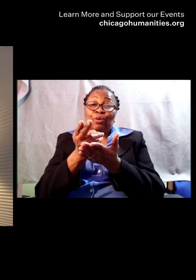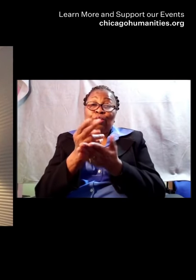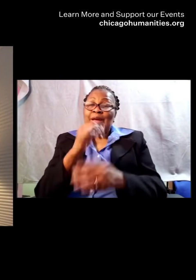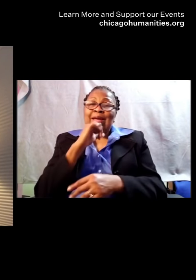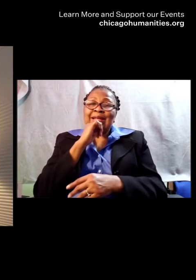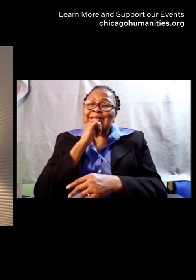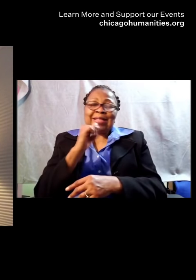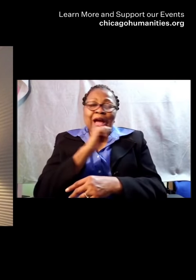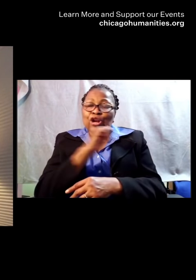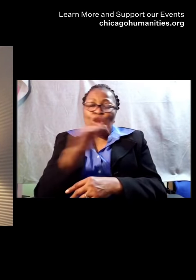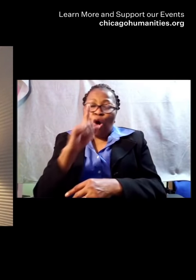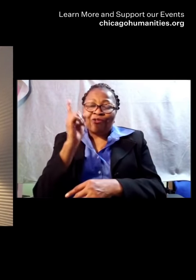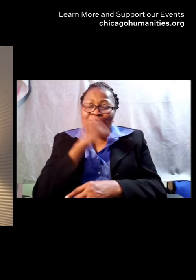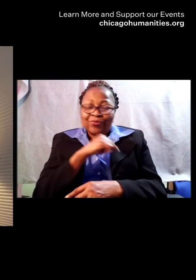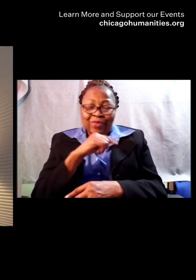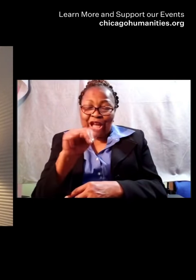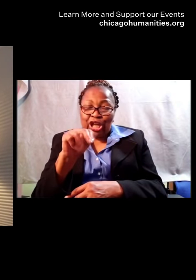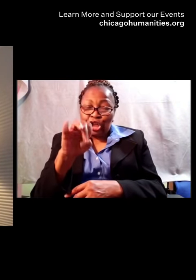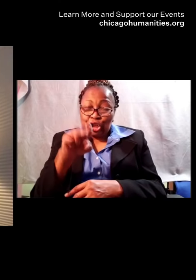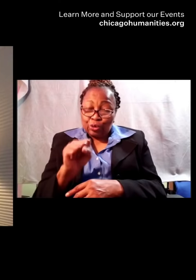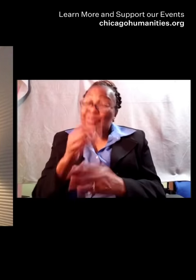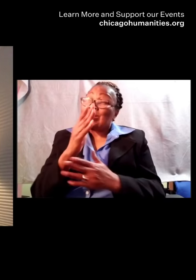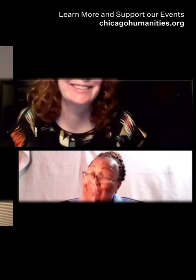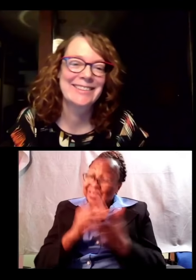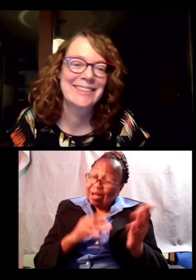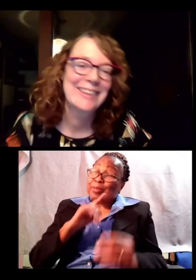news. Some of it's real news.